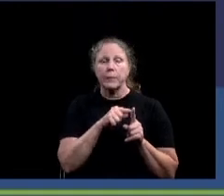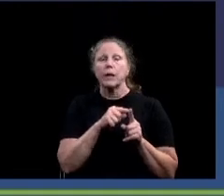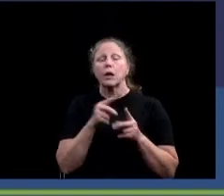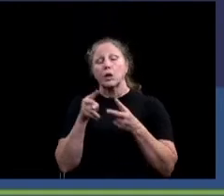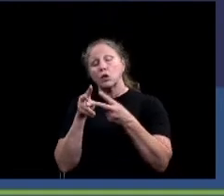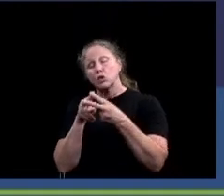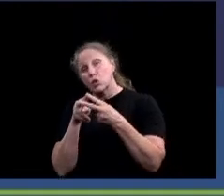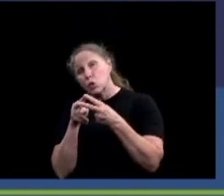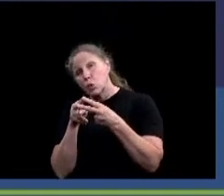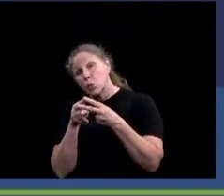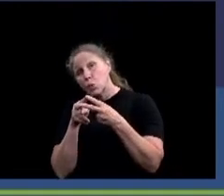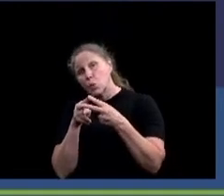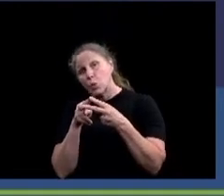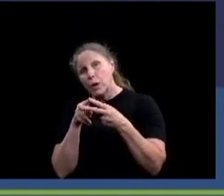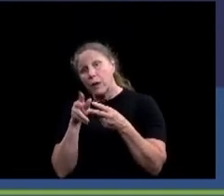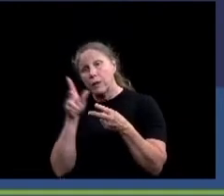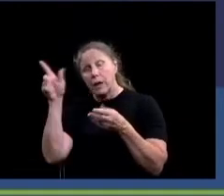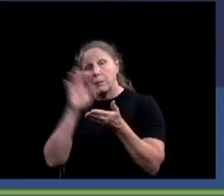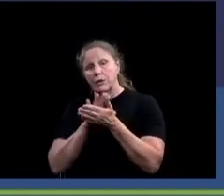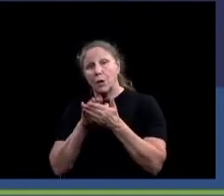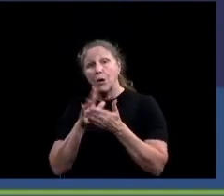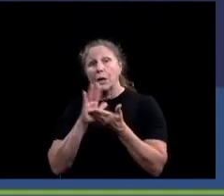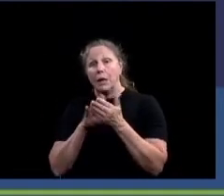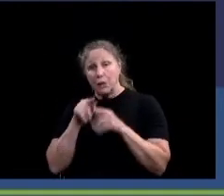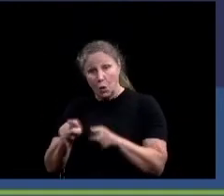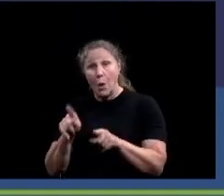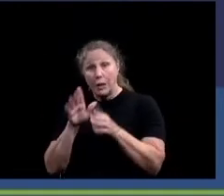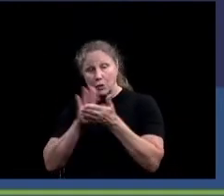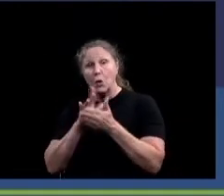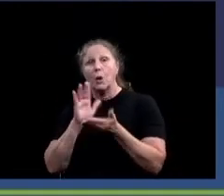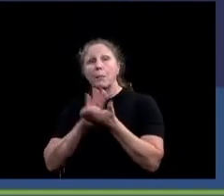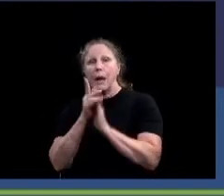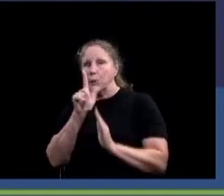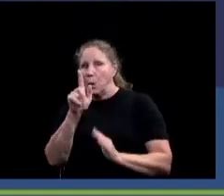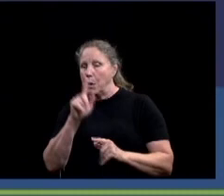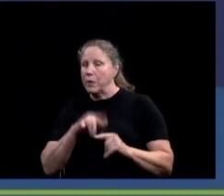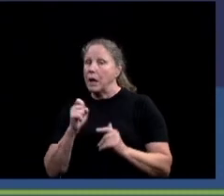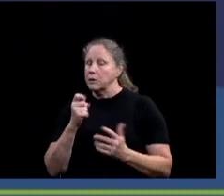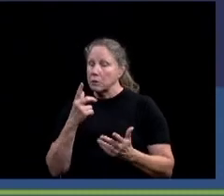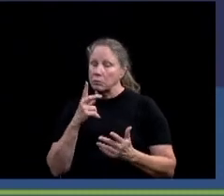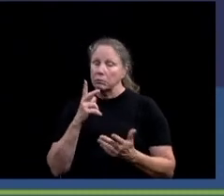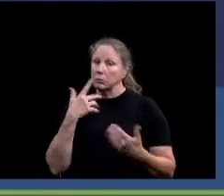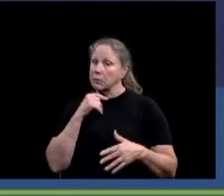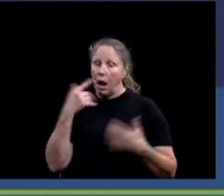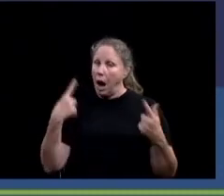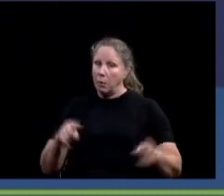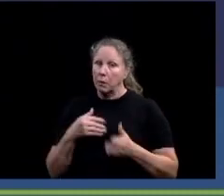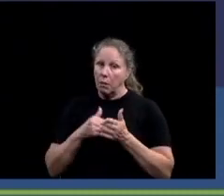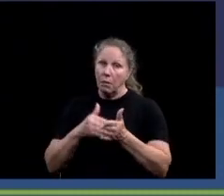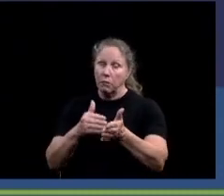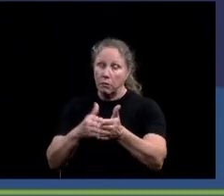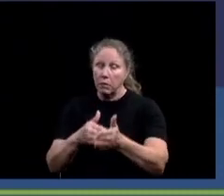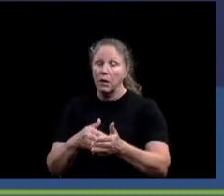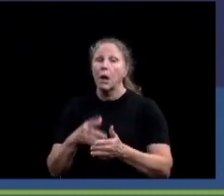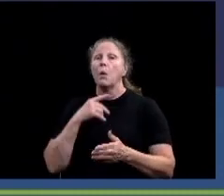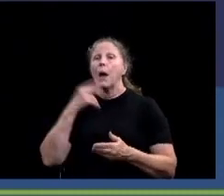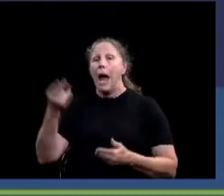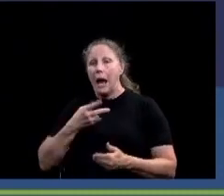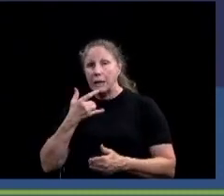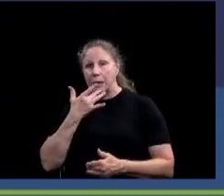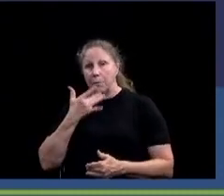in the academy, which is very unusual for us. We typically like to hire folks that are a little older, have plenty of